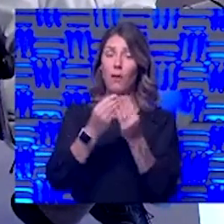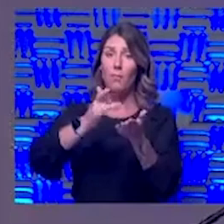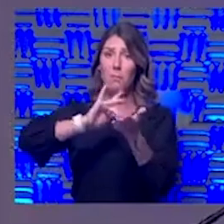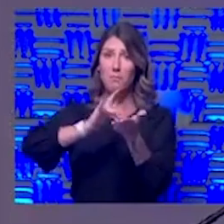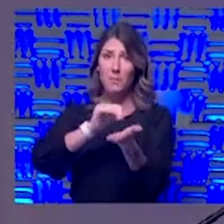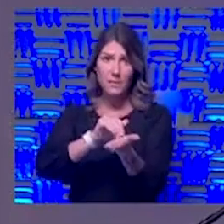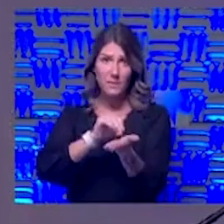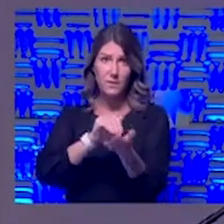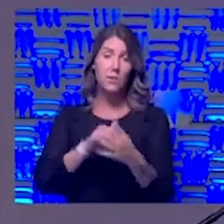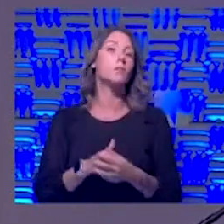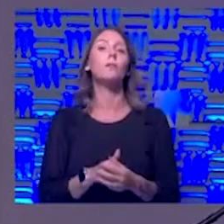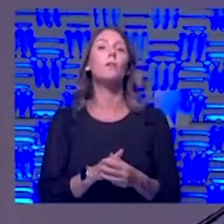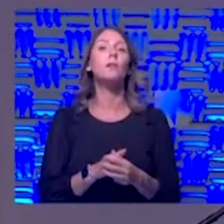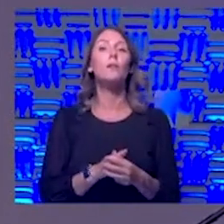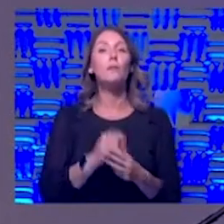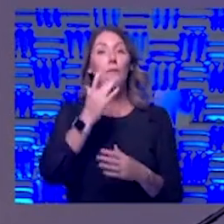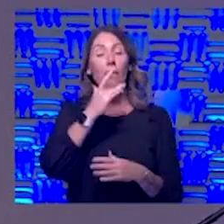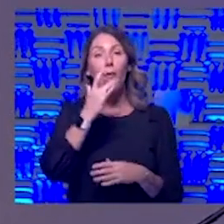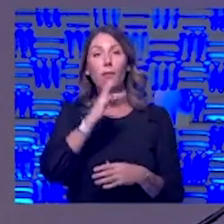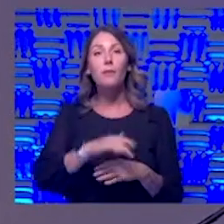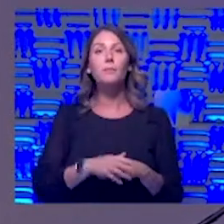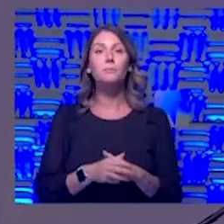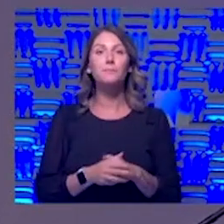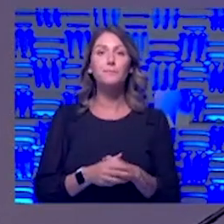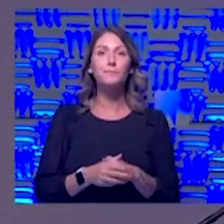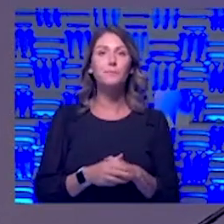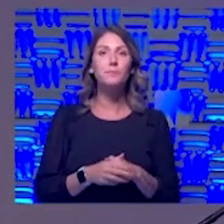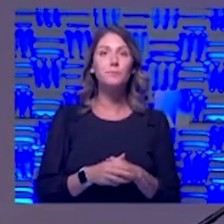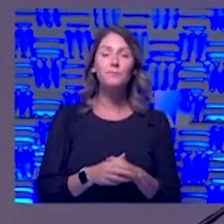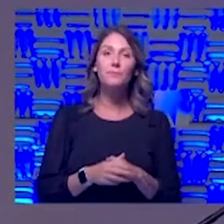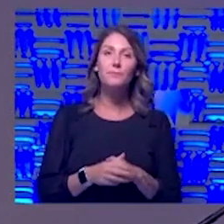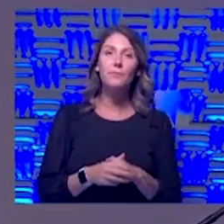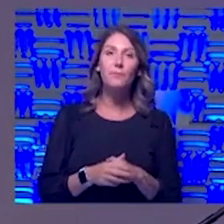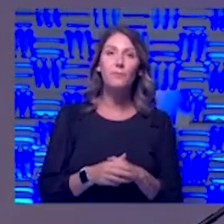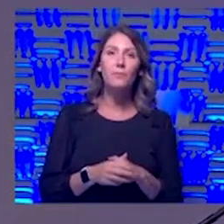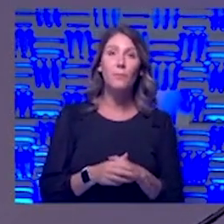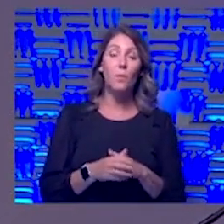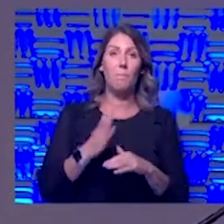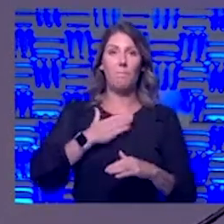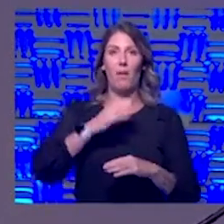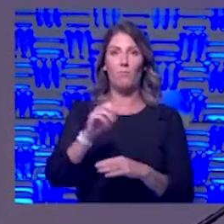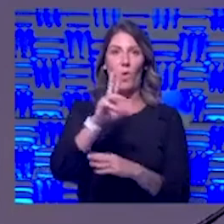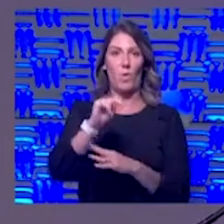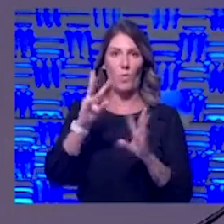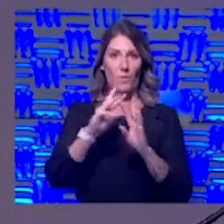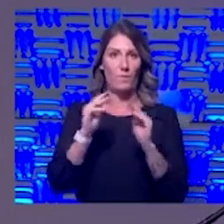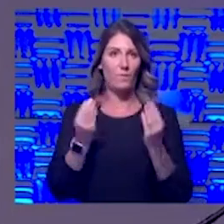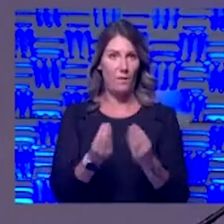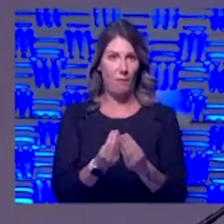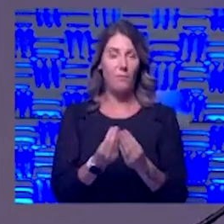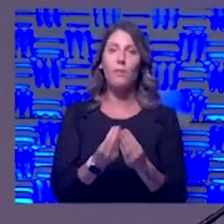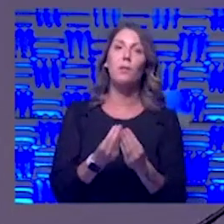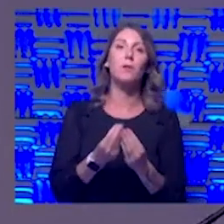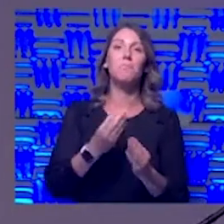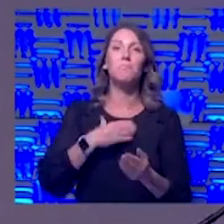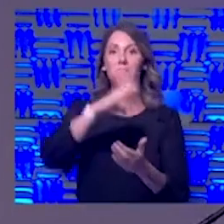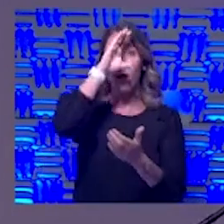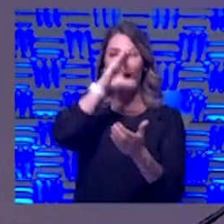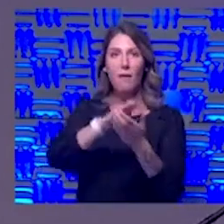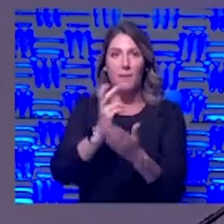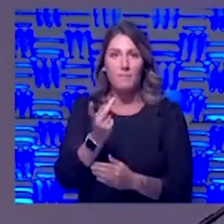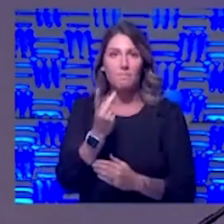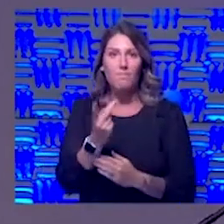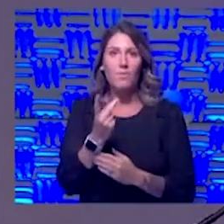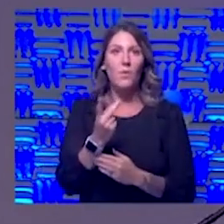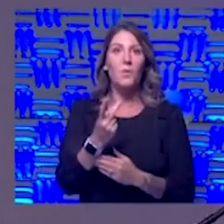Absolutely. Fortunately, there are, at least in my own family, my husband and I found